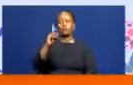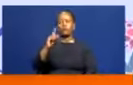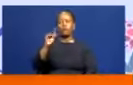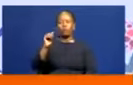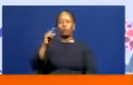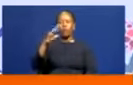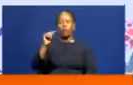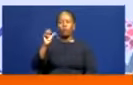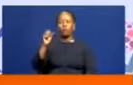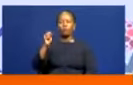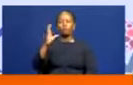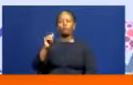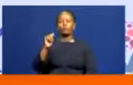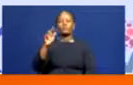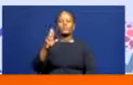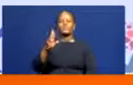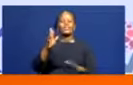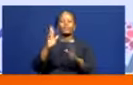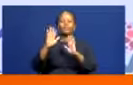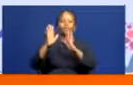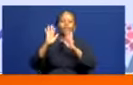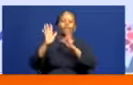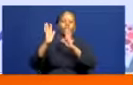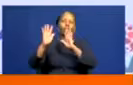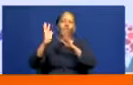A round of applause.